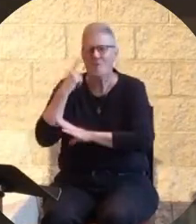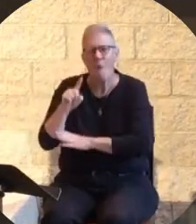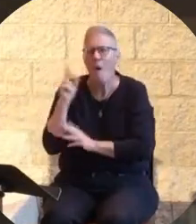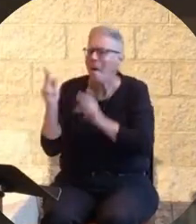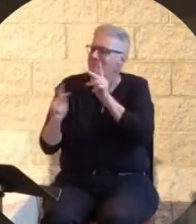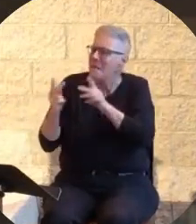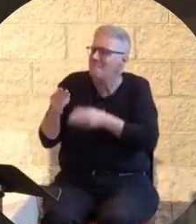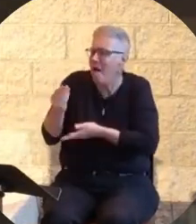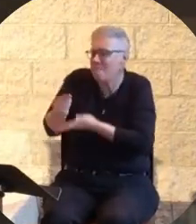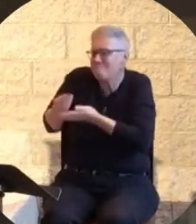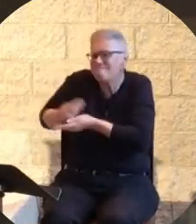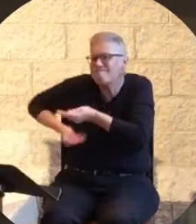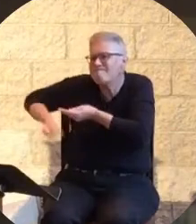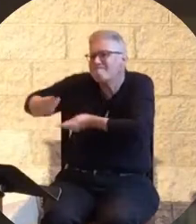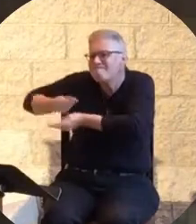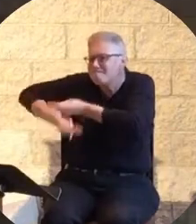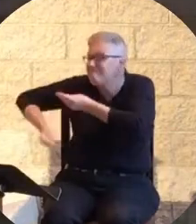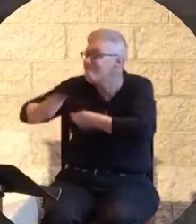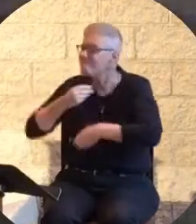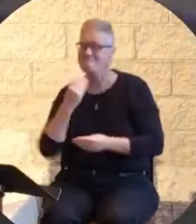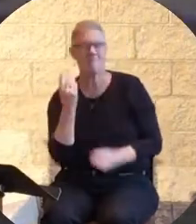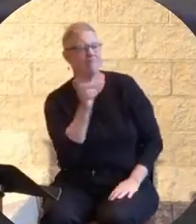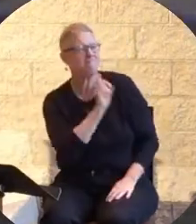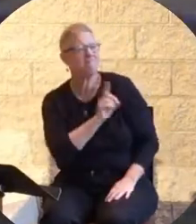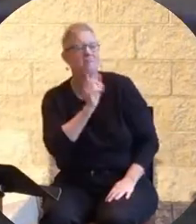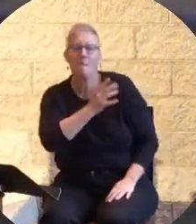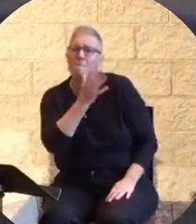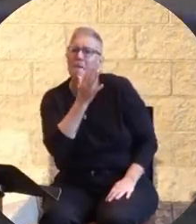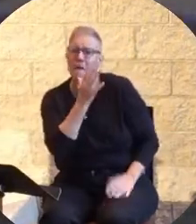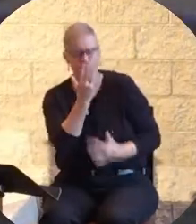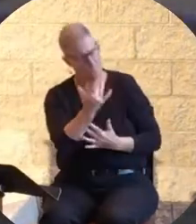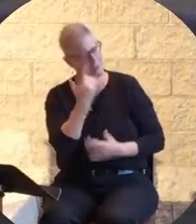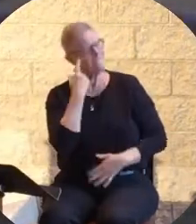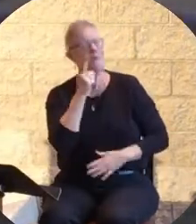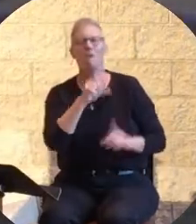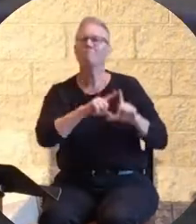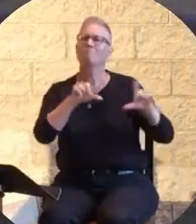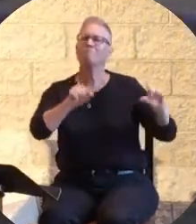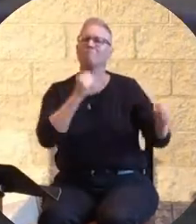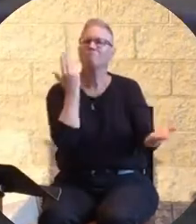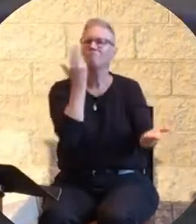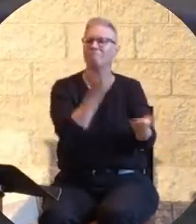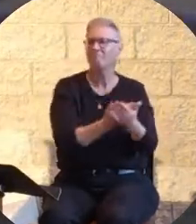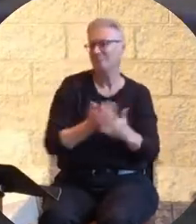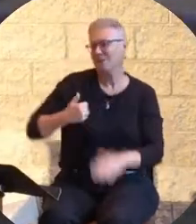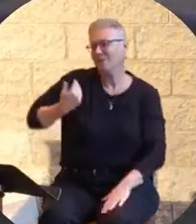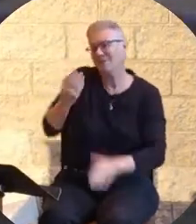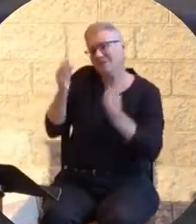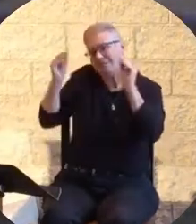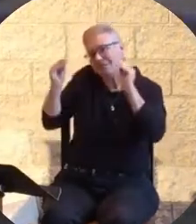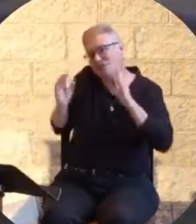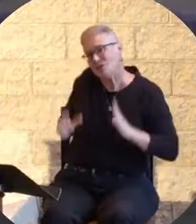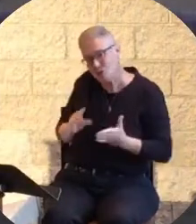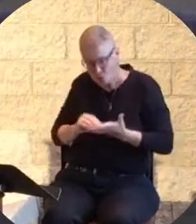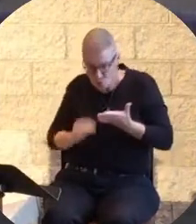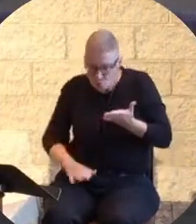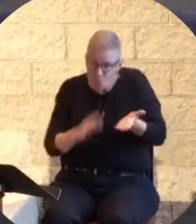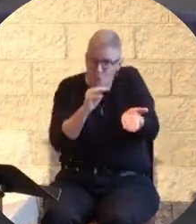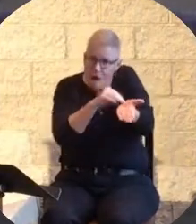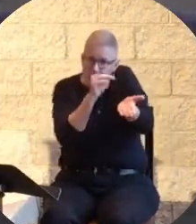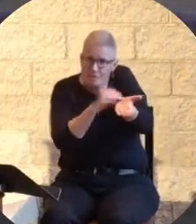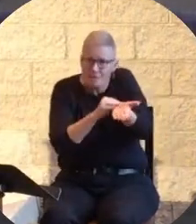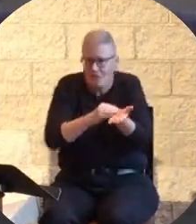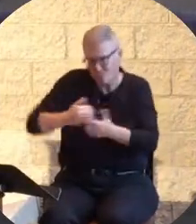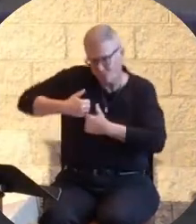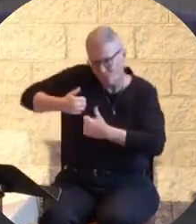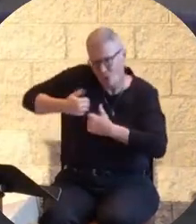hustlers waiting at the bus stop, single mothers waiting for the tech to come, young teachers, doctors, the ones on the